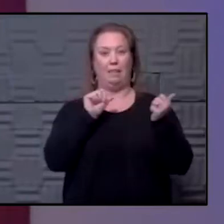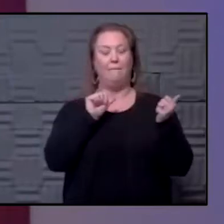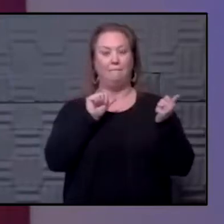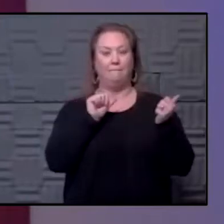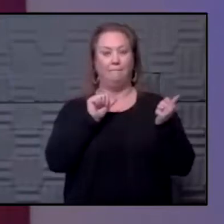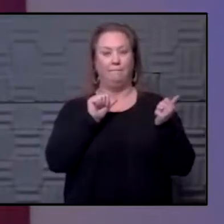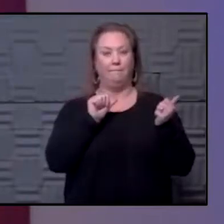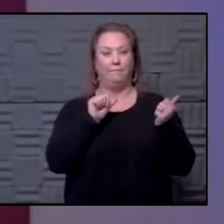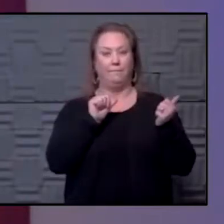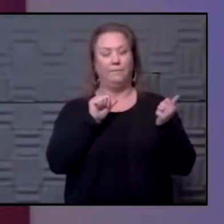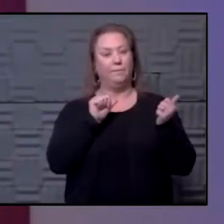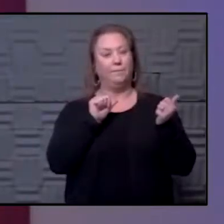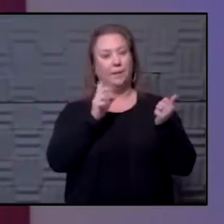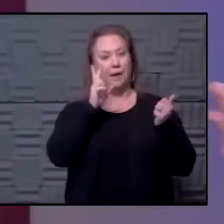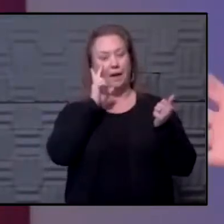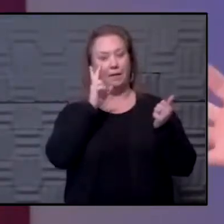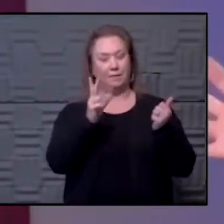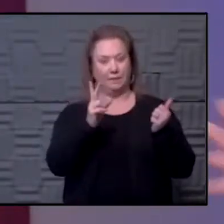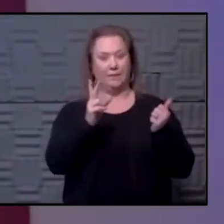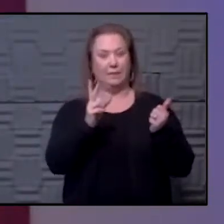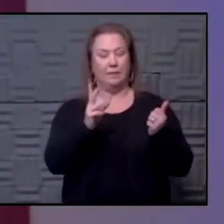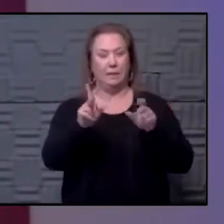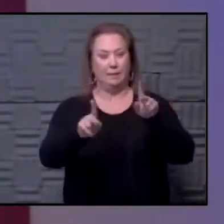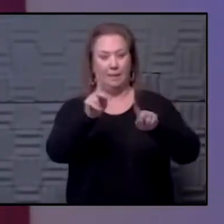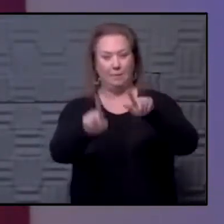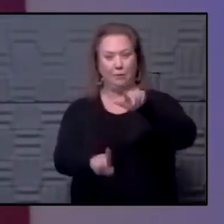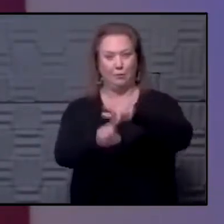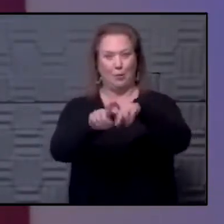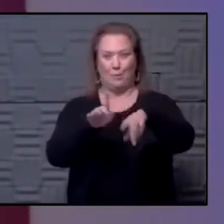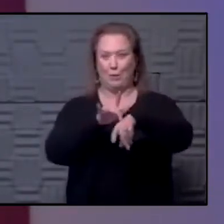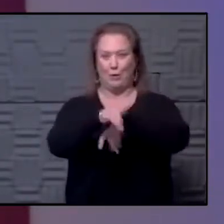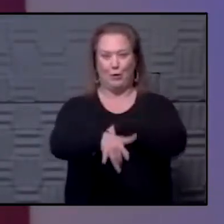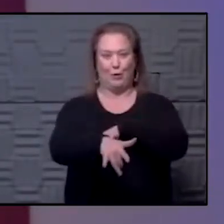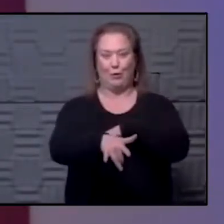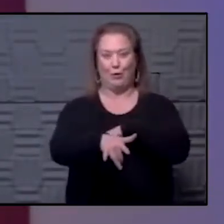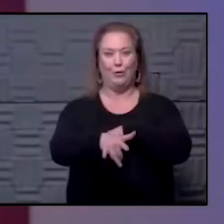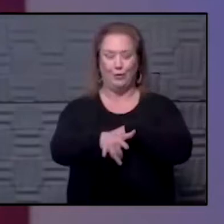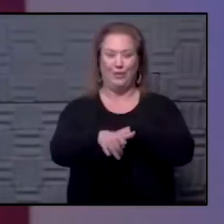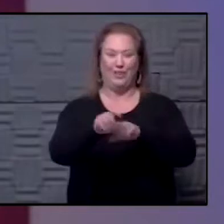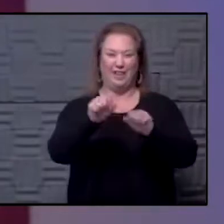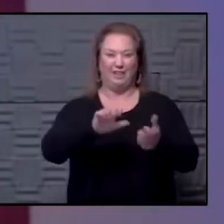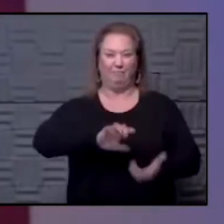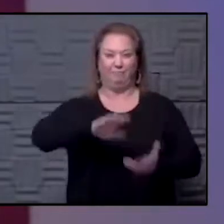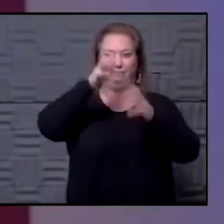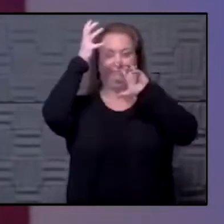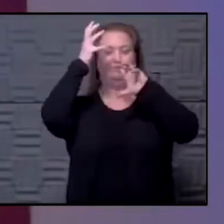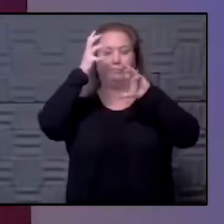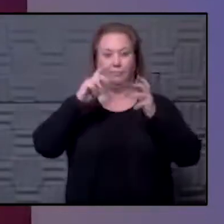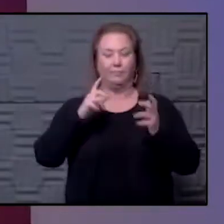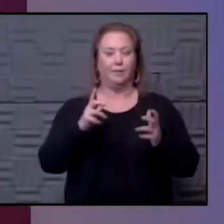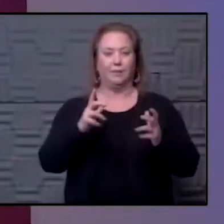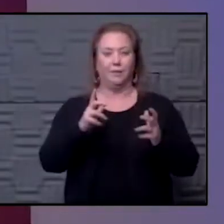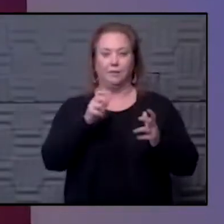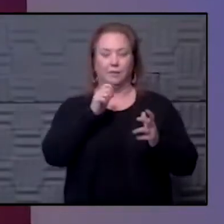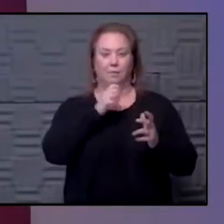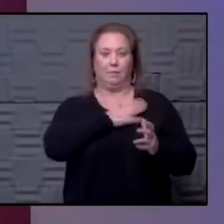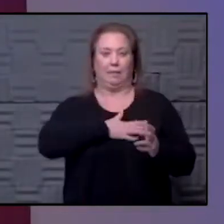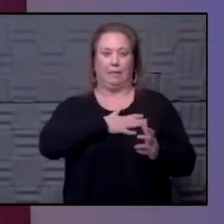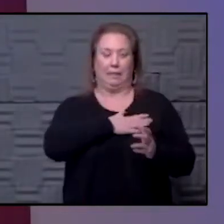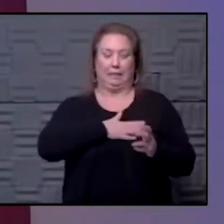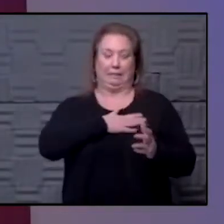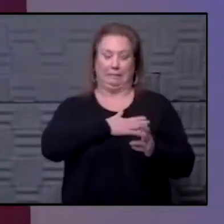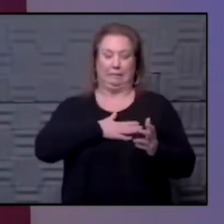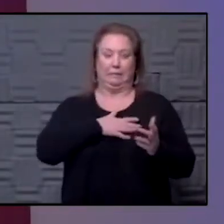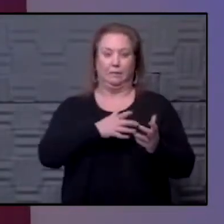out. But I have seen whenever people show up early, it can lead to some bottlenecks. So I would say how can